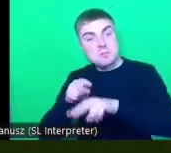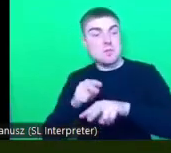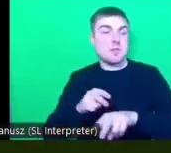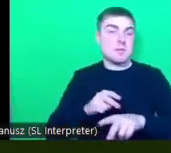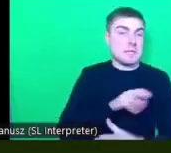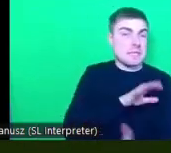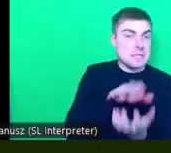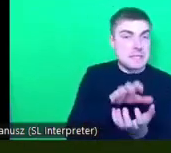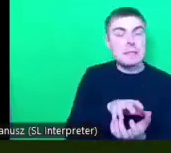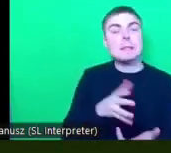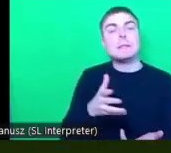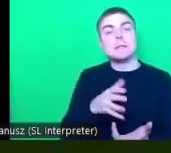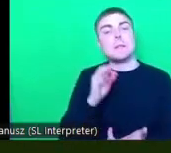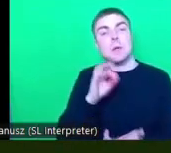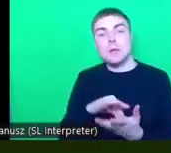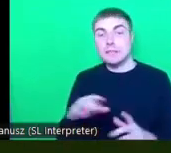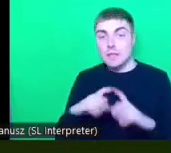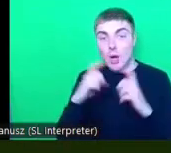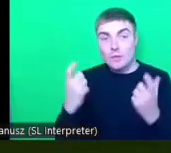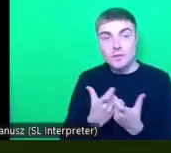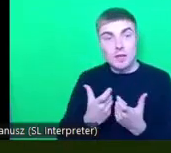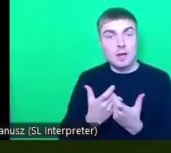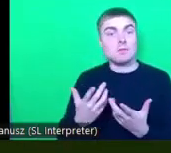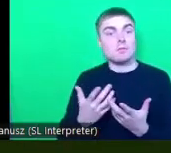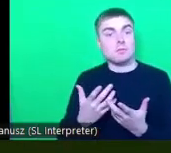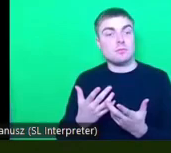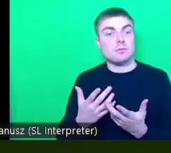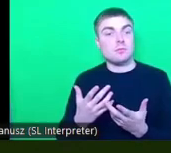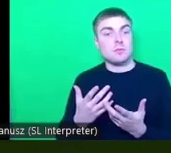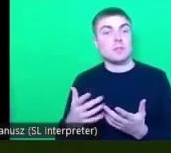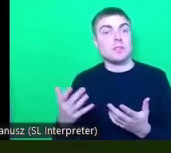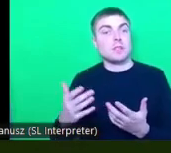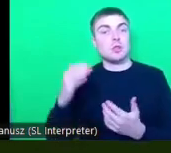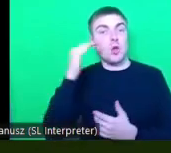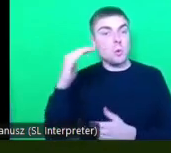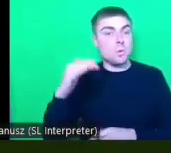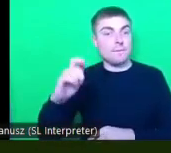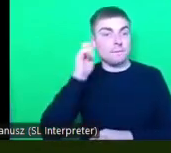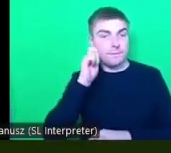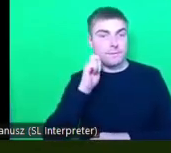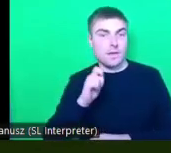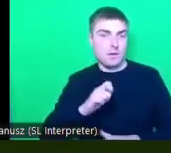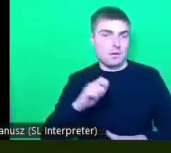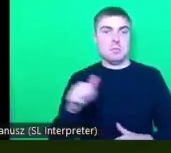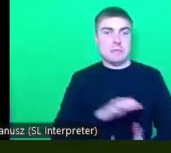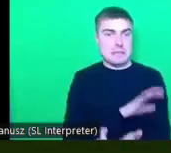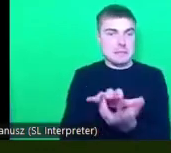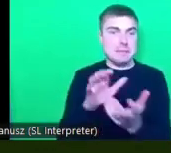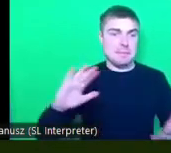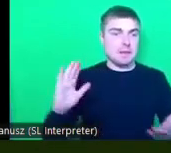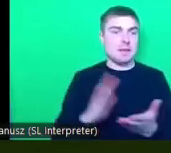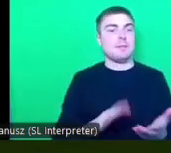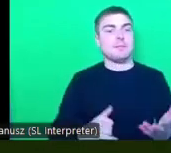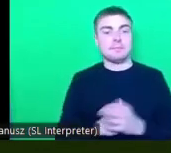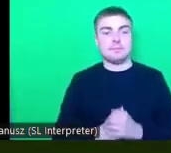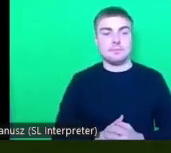if you want to sort of compensate for predation, you know, harvesting less of the adult segment, the females, is a good way to do it.